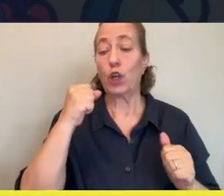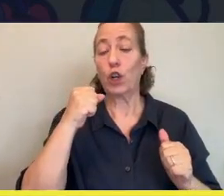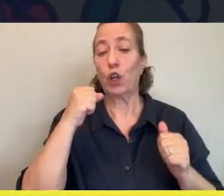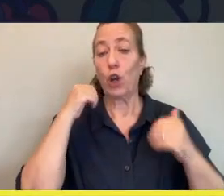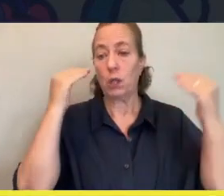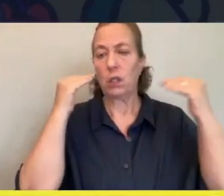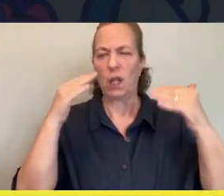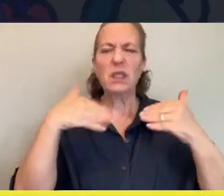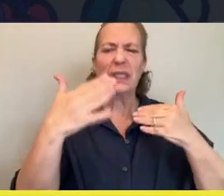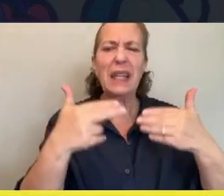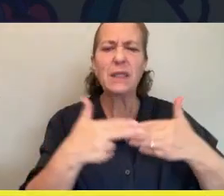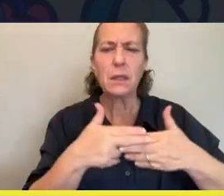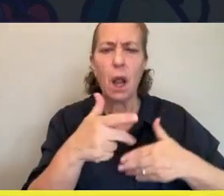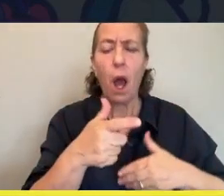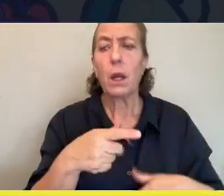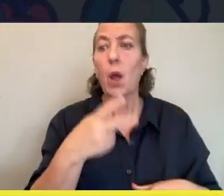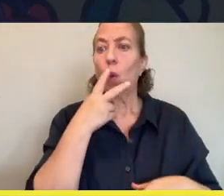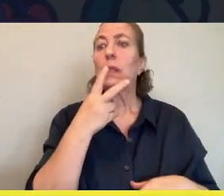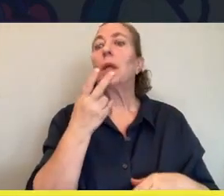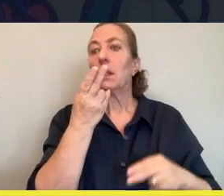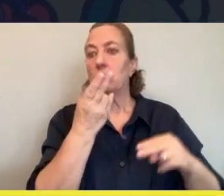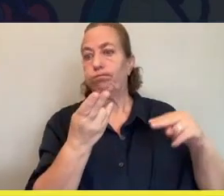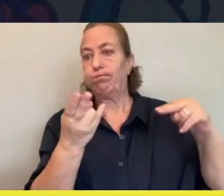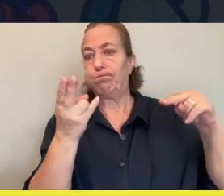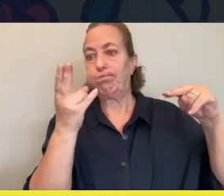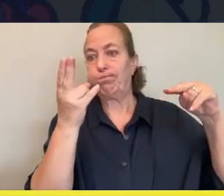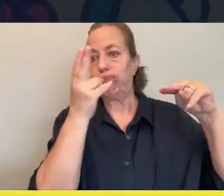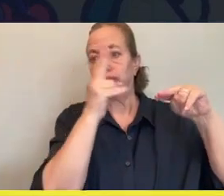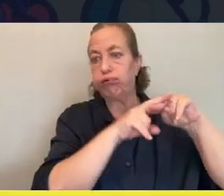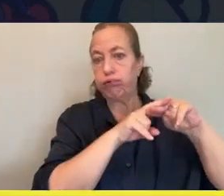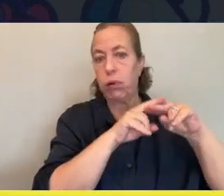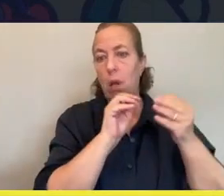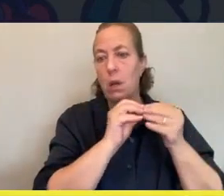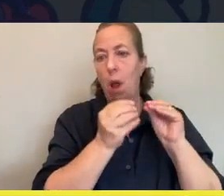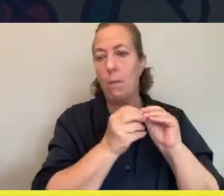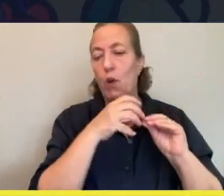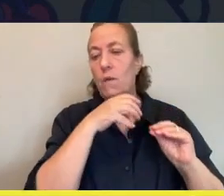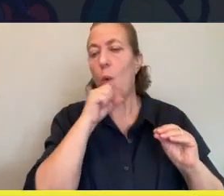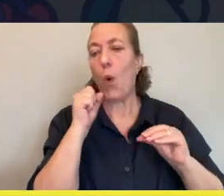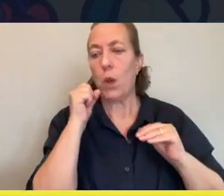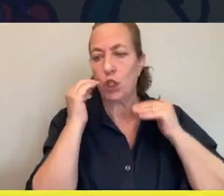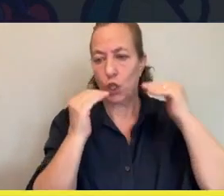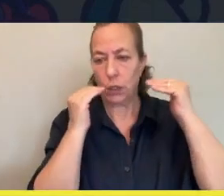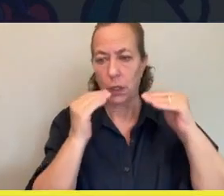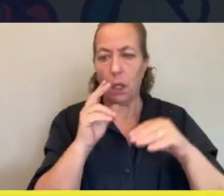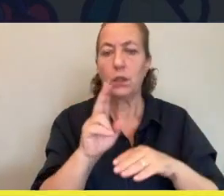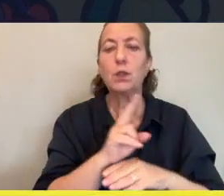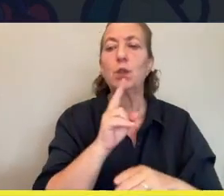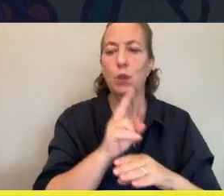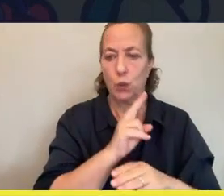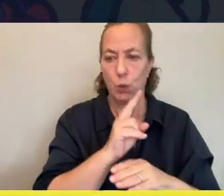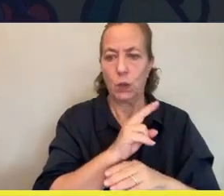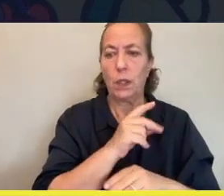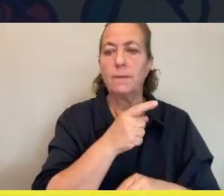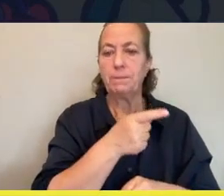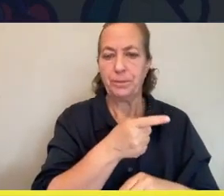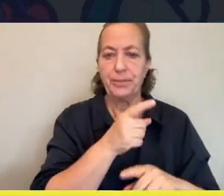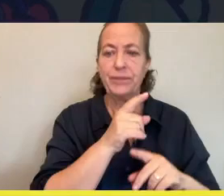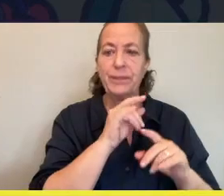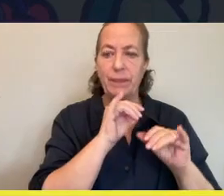dramatic reductions in the number of older adults using the same population norm